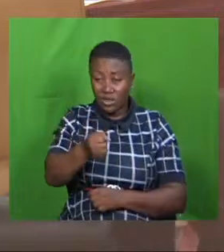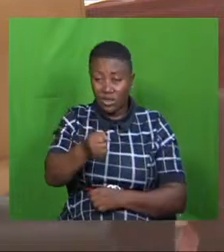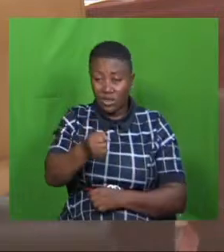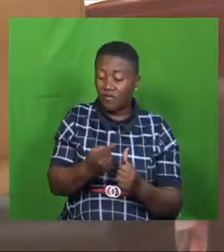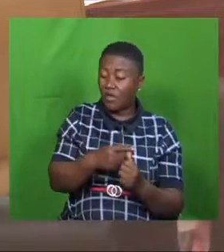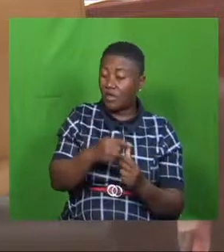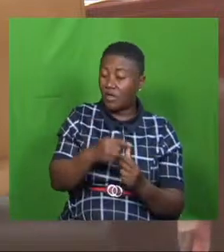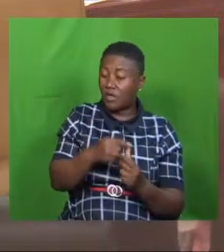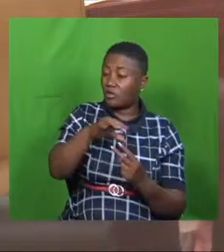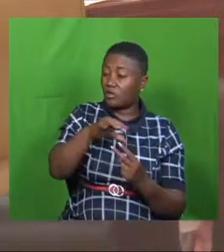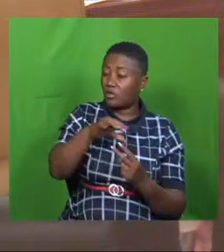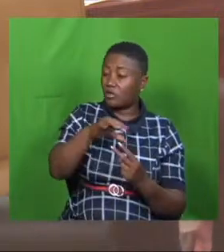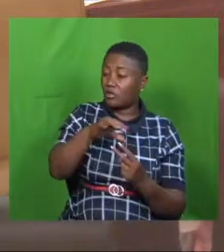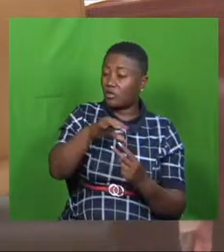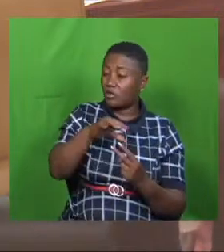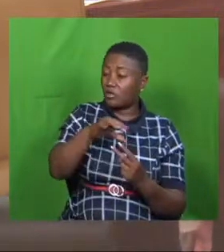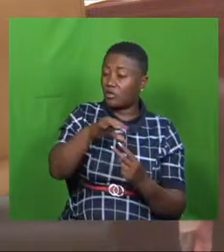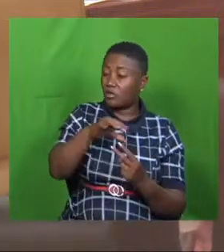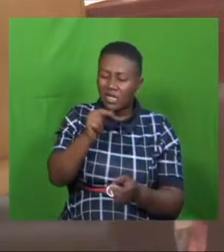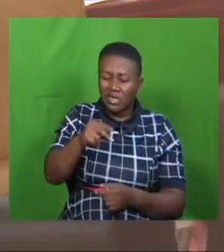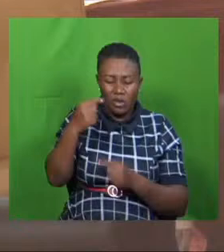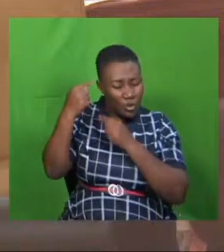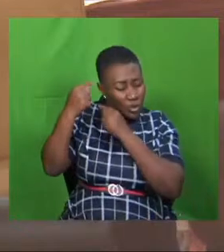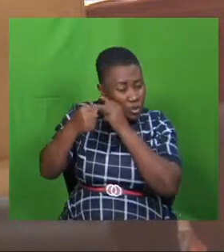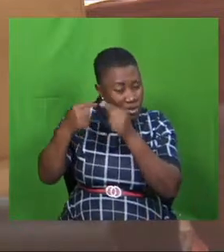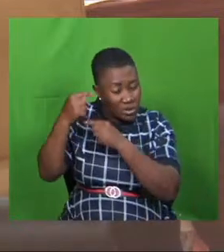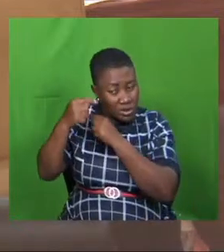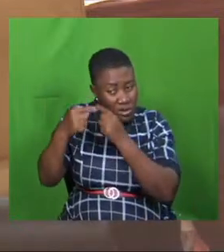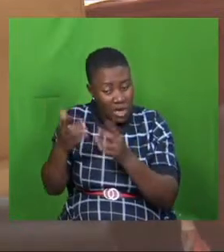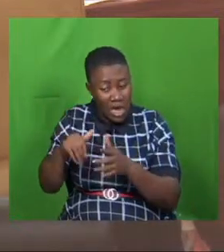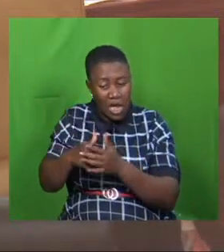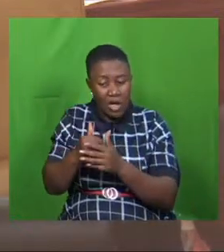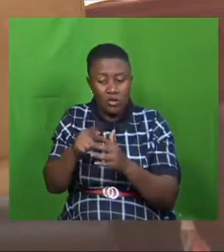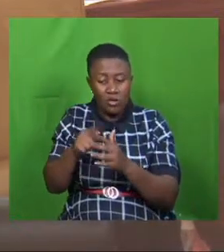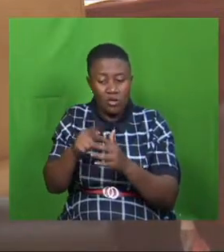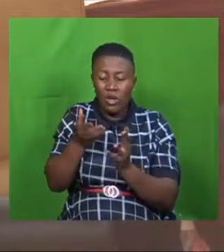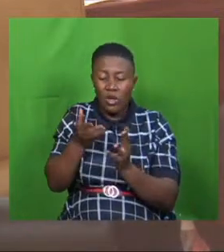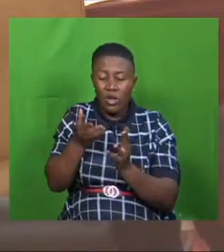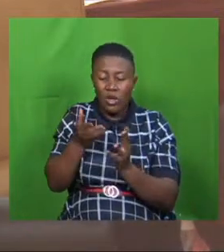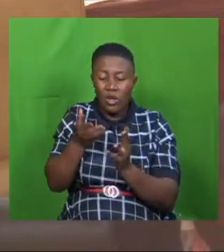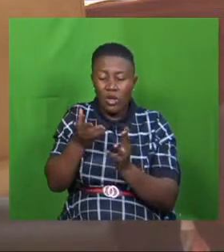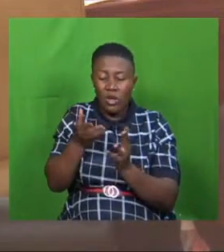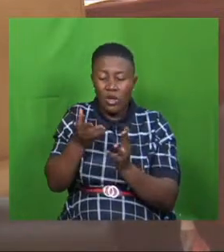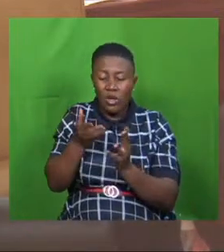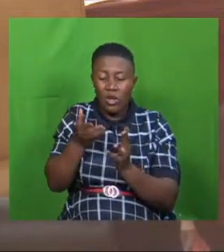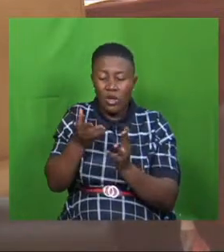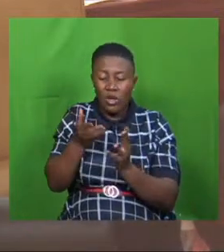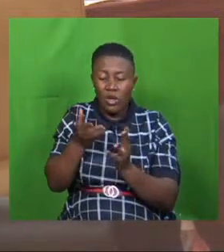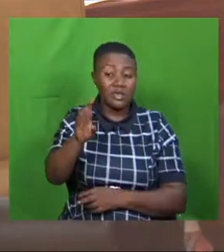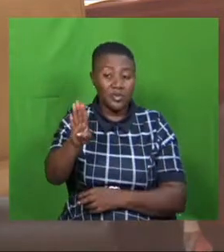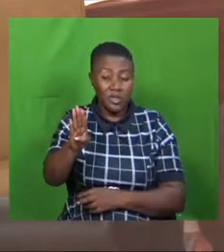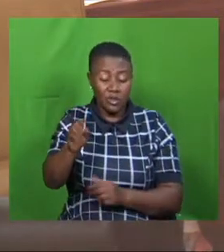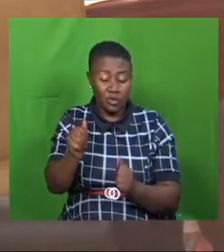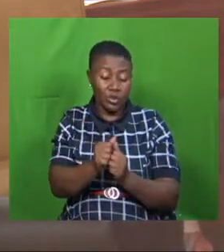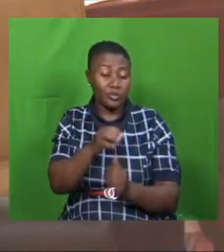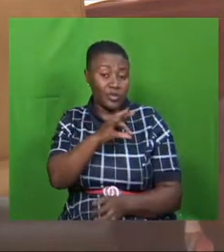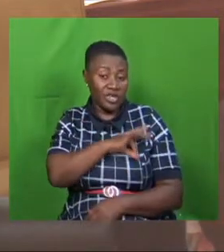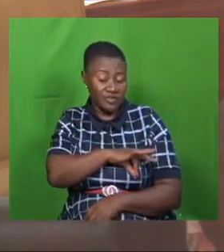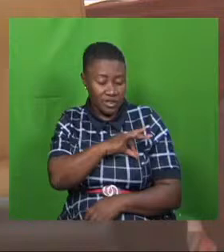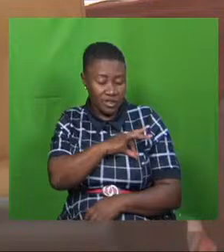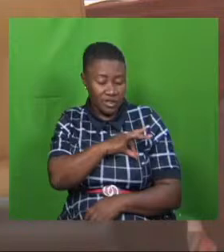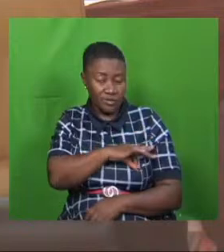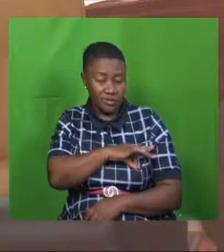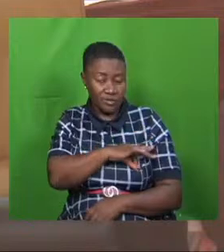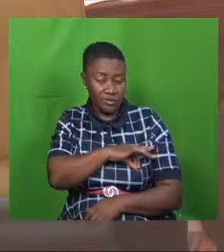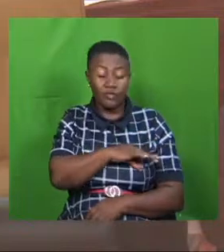Ghana to consider accessing the TDB with some benefits. And, Mr. Speaker, the